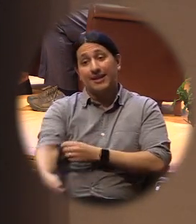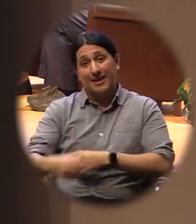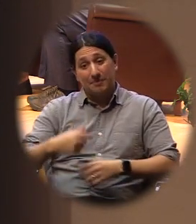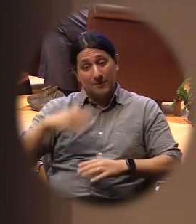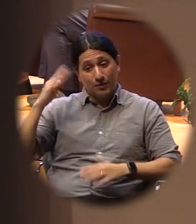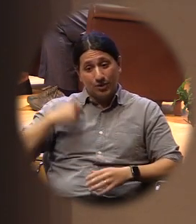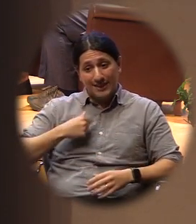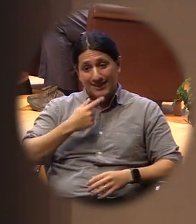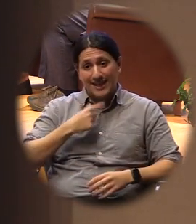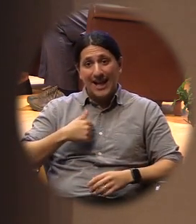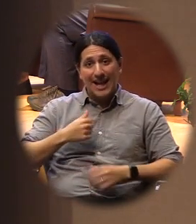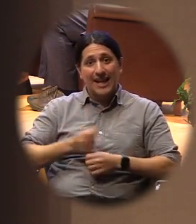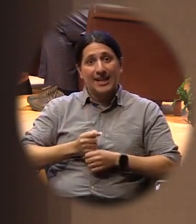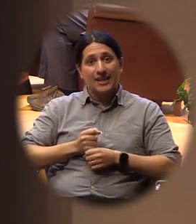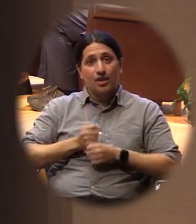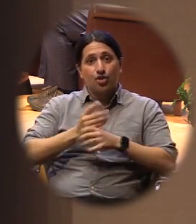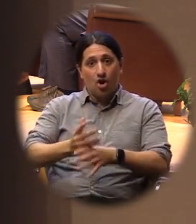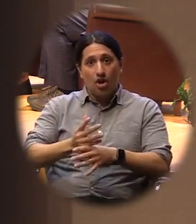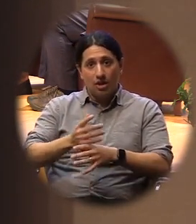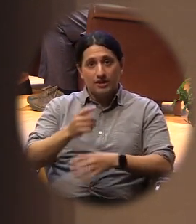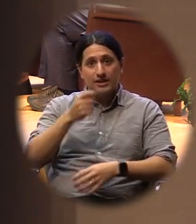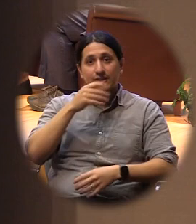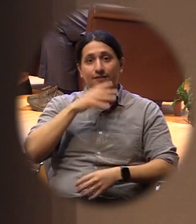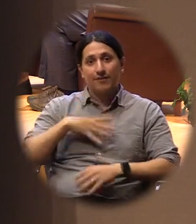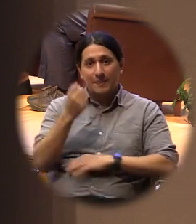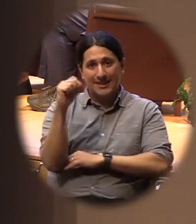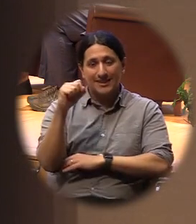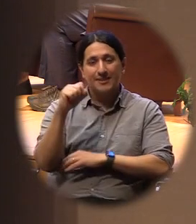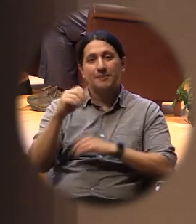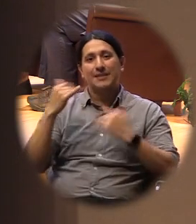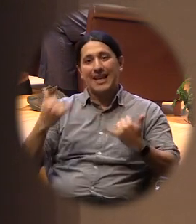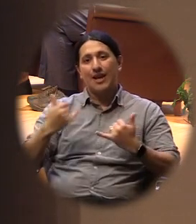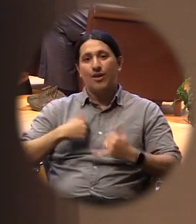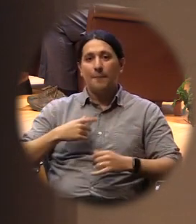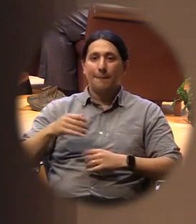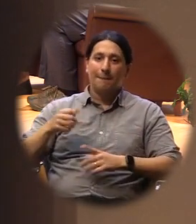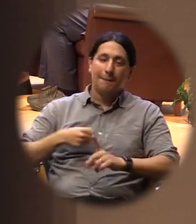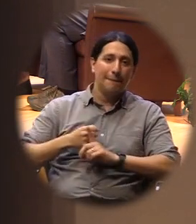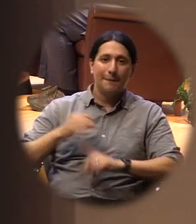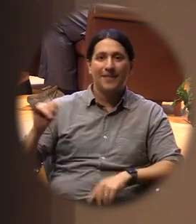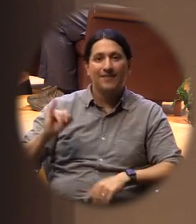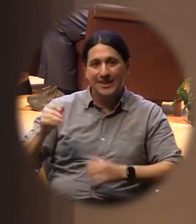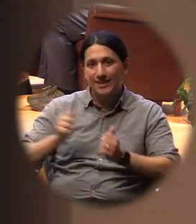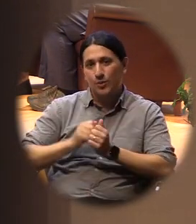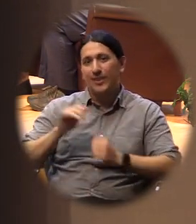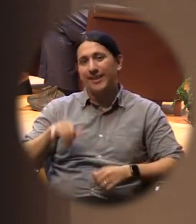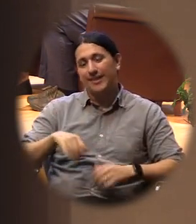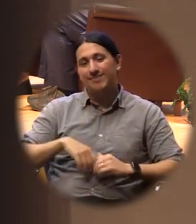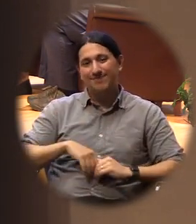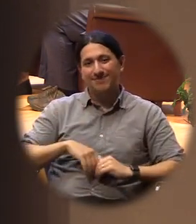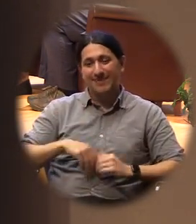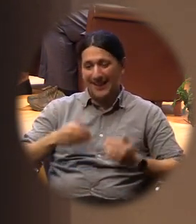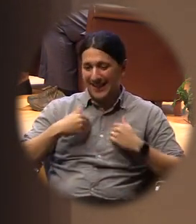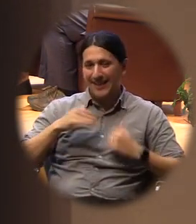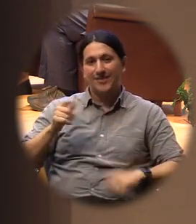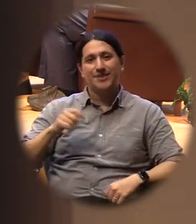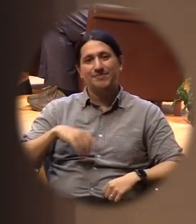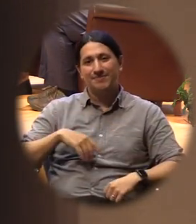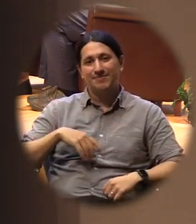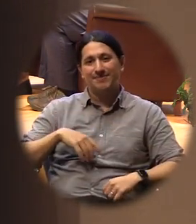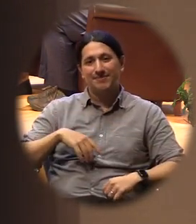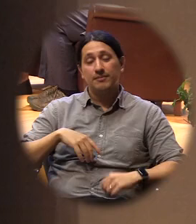I'm infected with it I have it but how how feminism is for